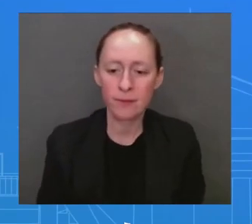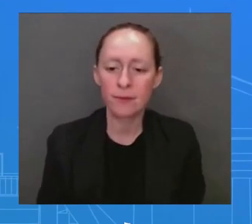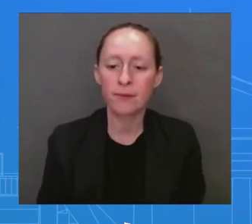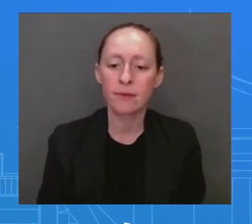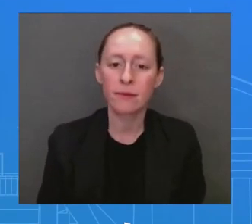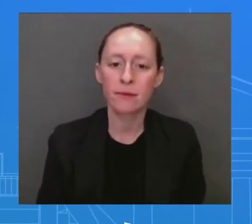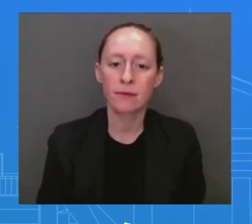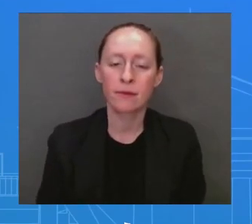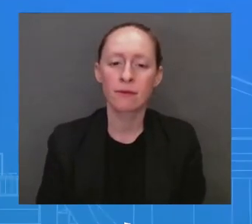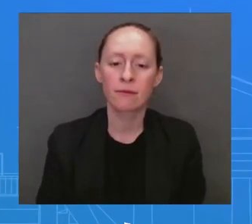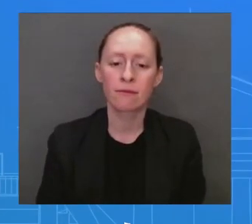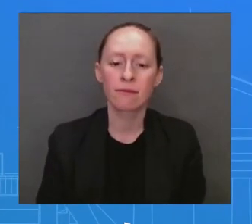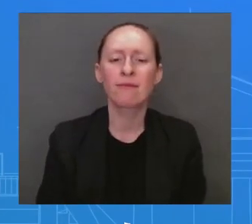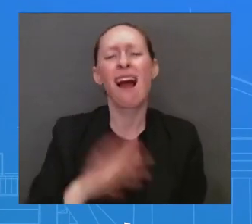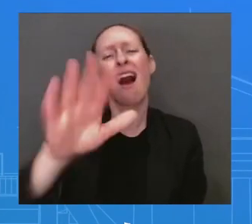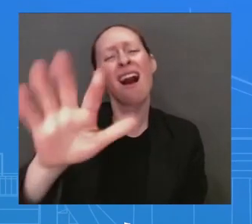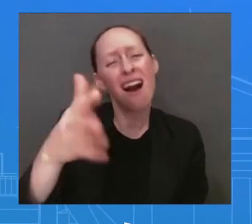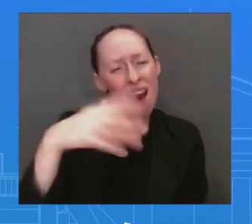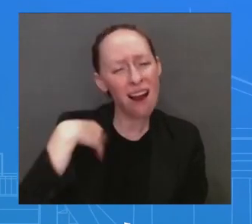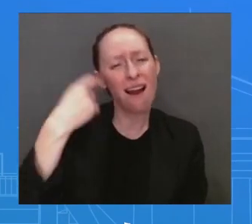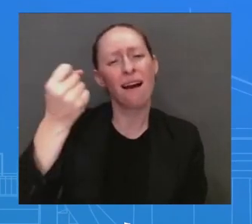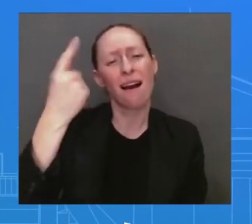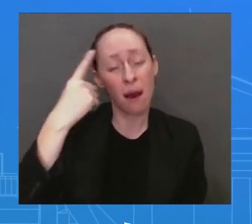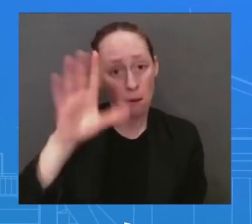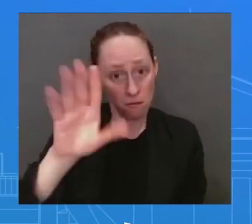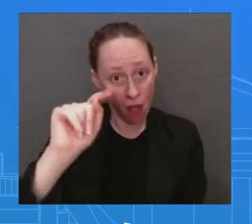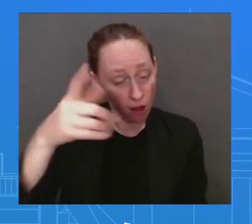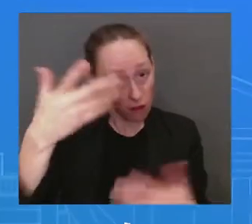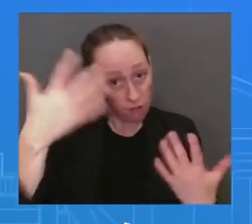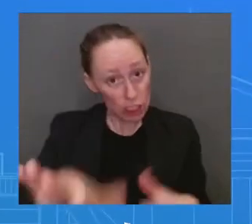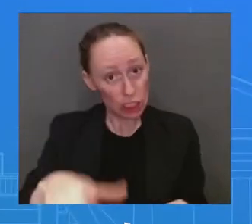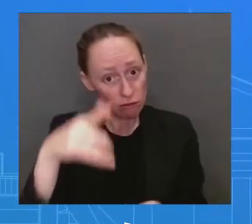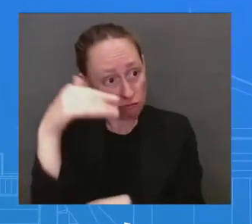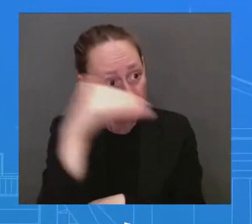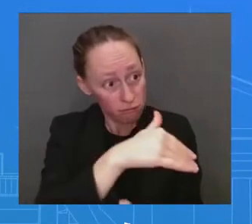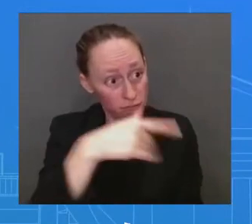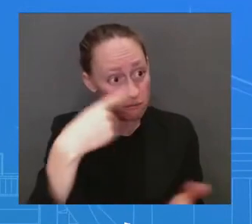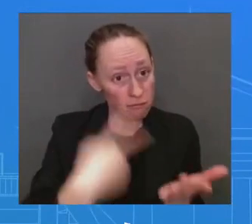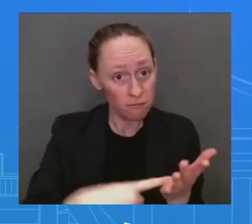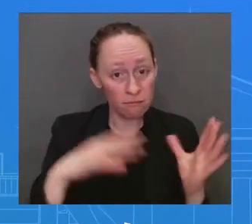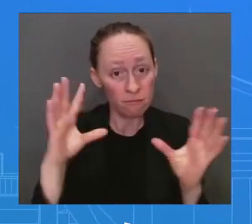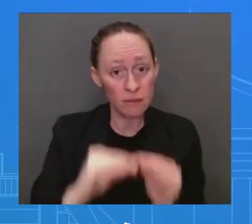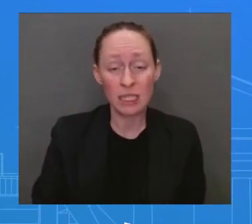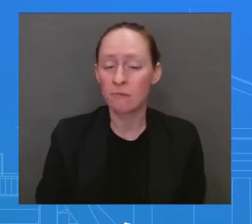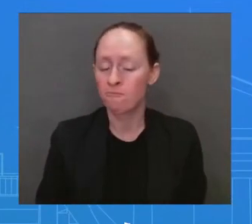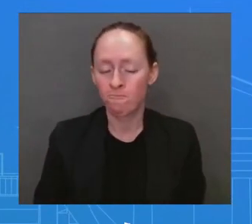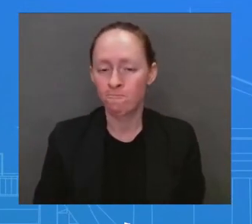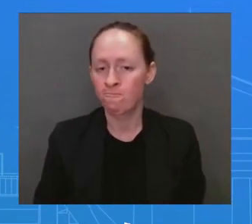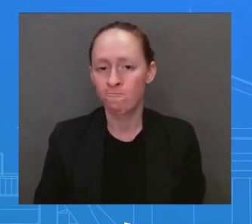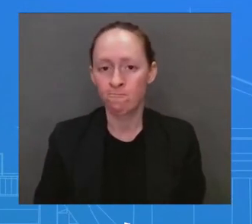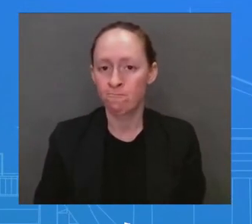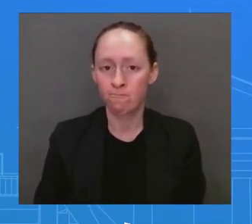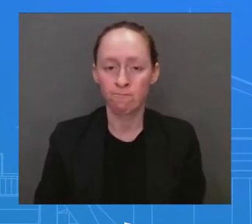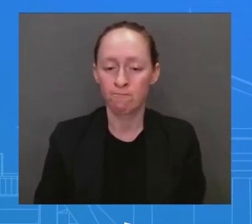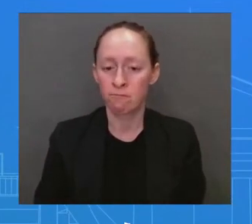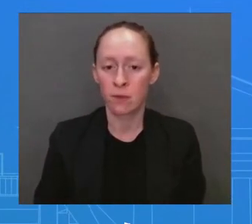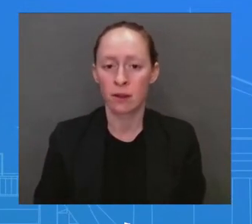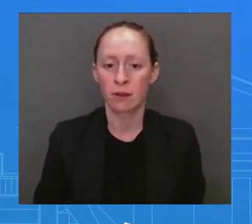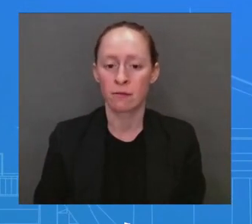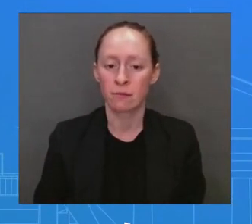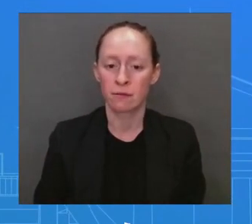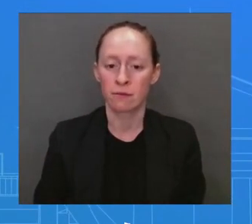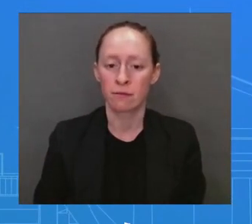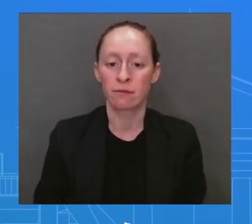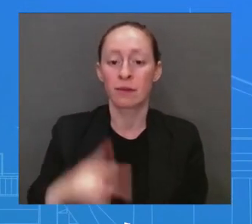red lines? No. And following on that, Secretary of State Antony Blinken had just said humanitarian pauses must